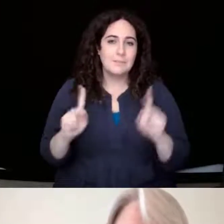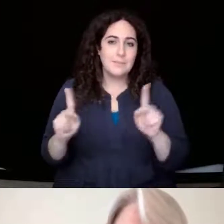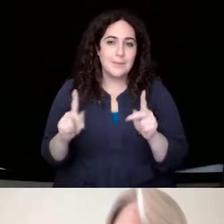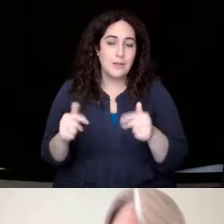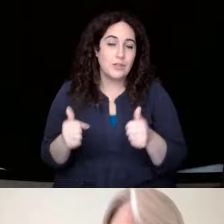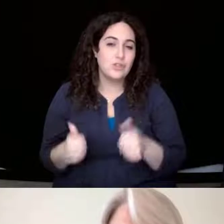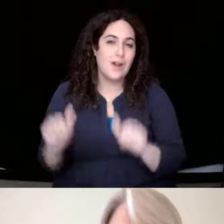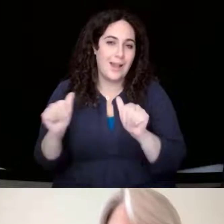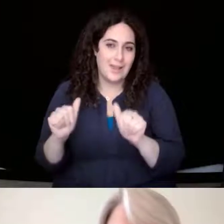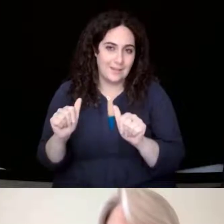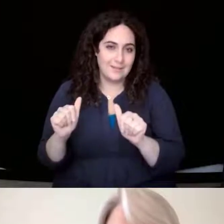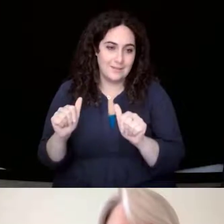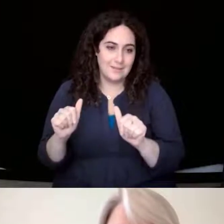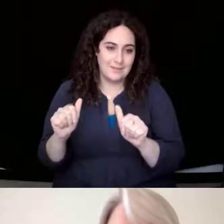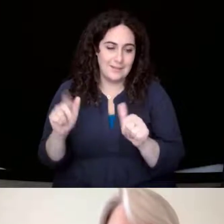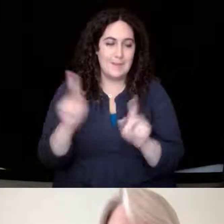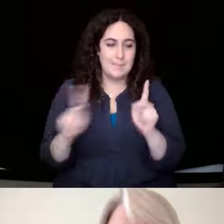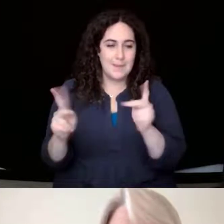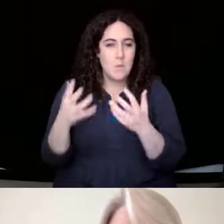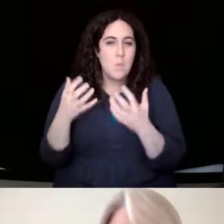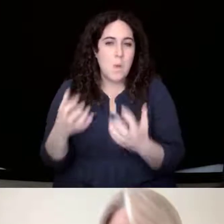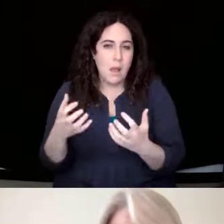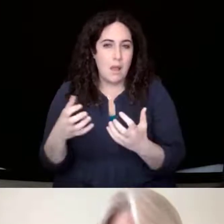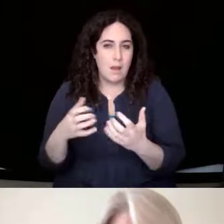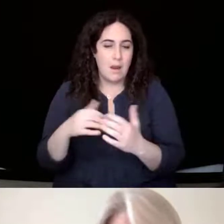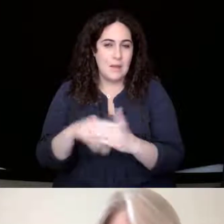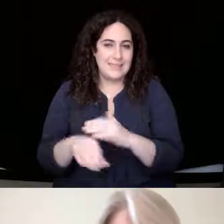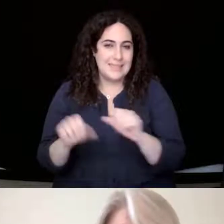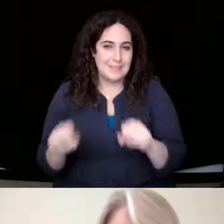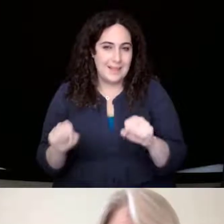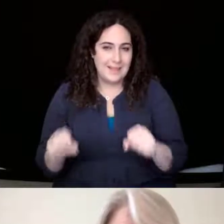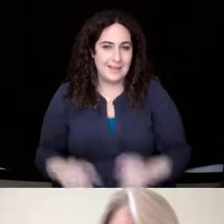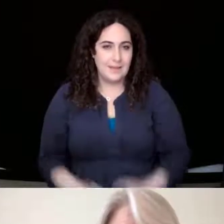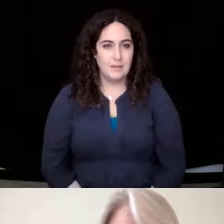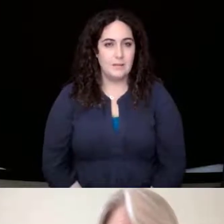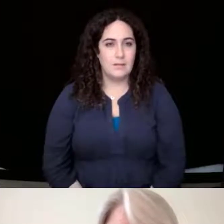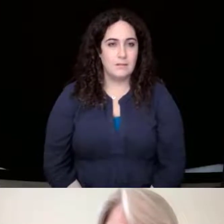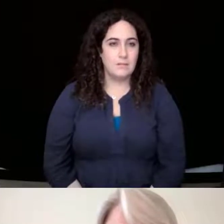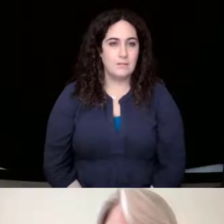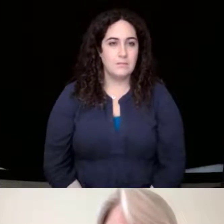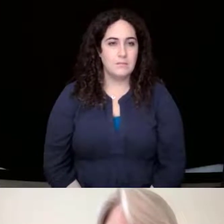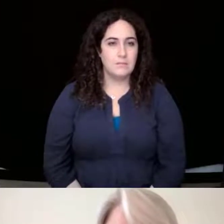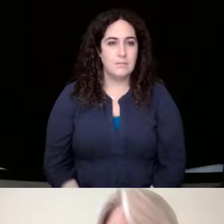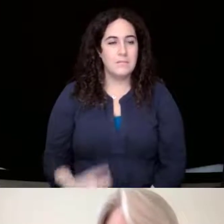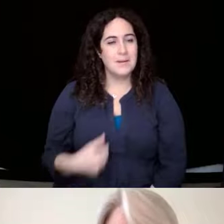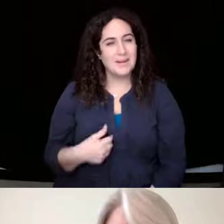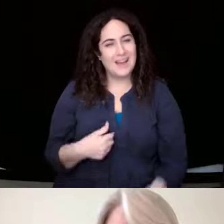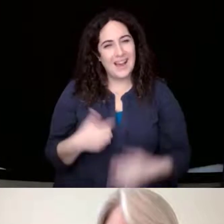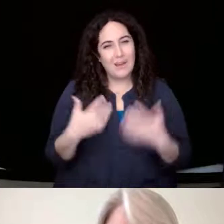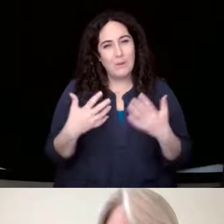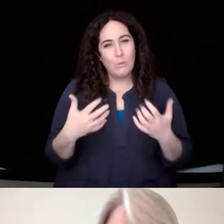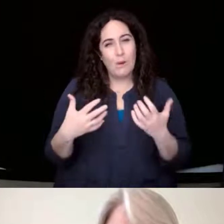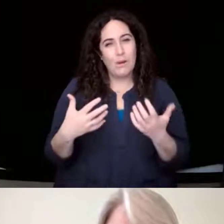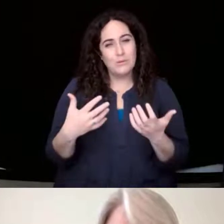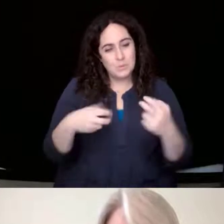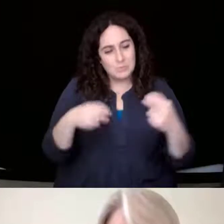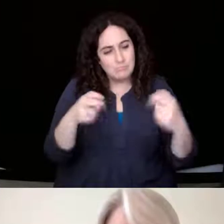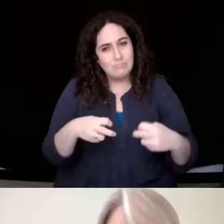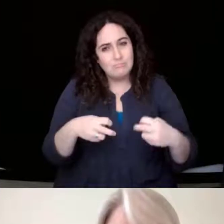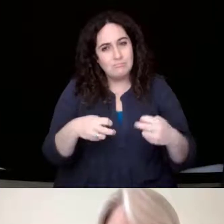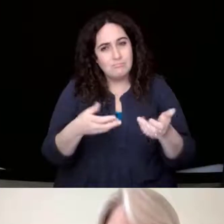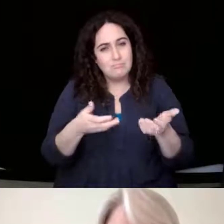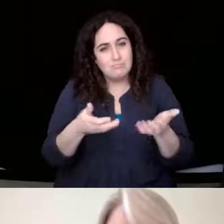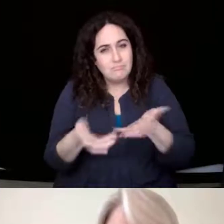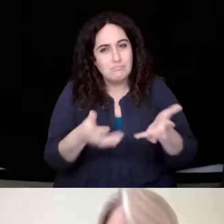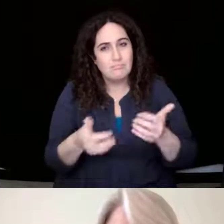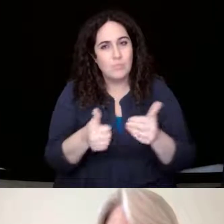intended for accessibility. And I would really like words with the authors who are submitting preprint